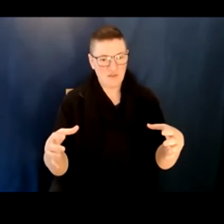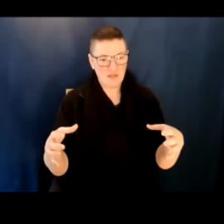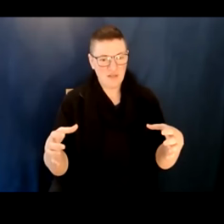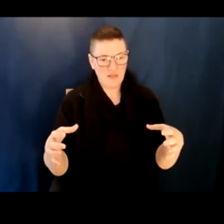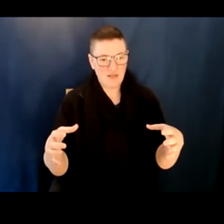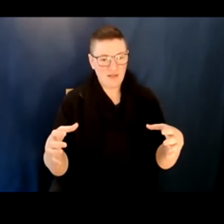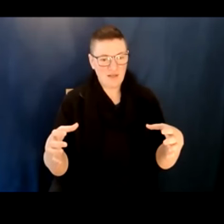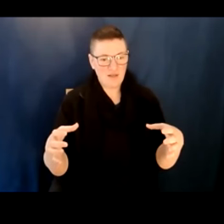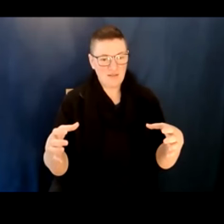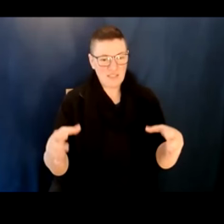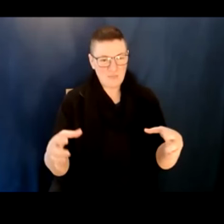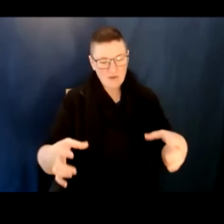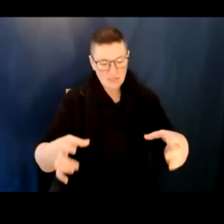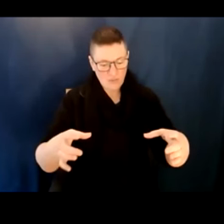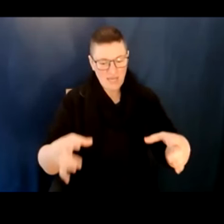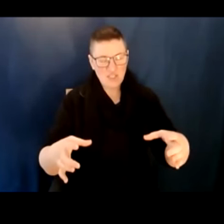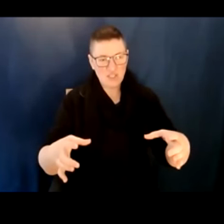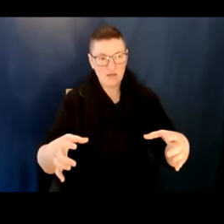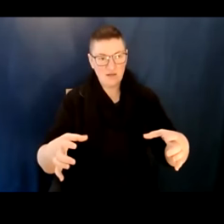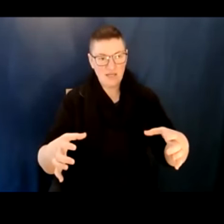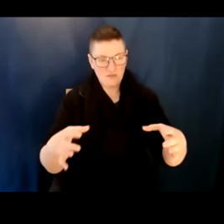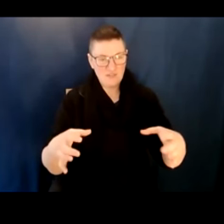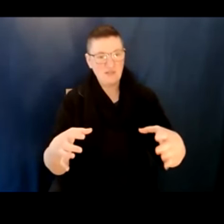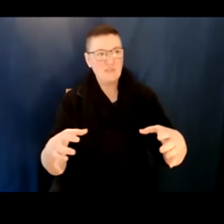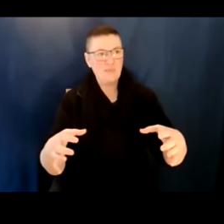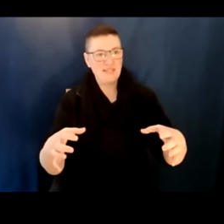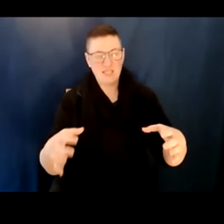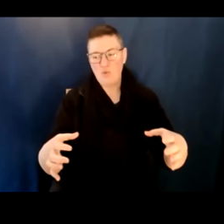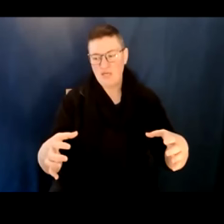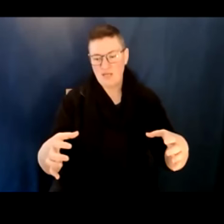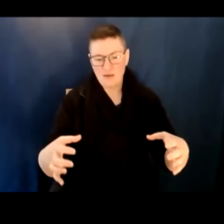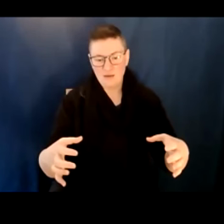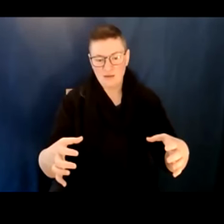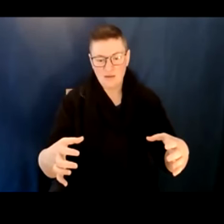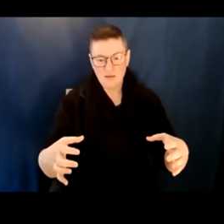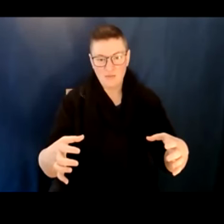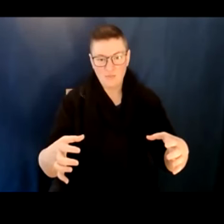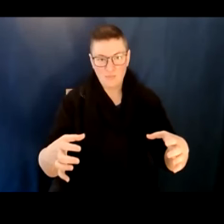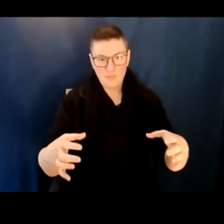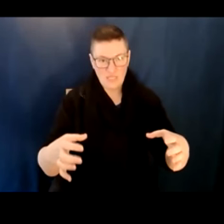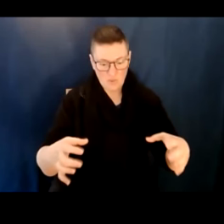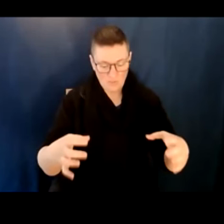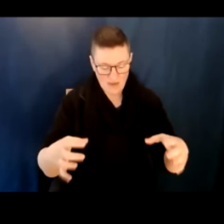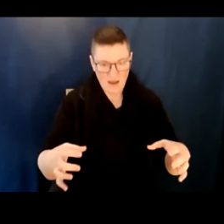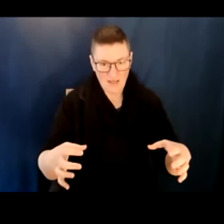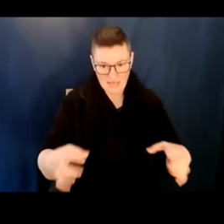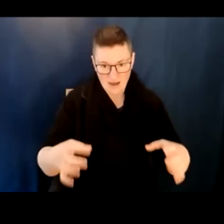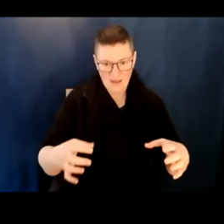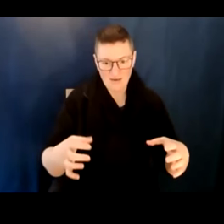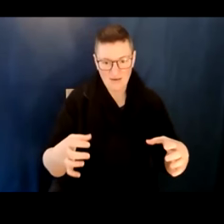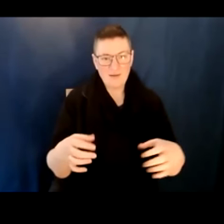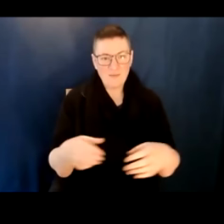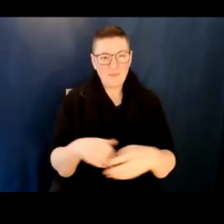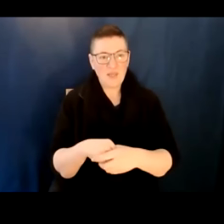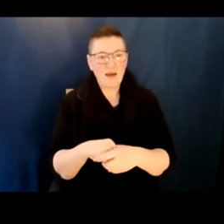of. Despair is a location in physical space that you can be